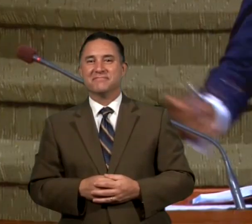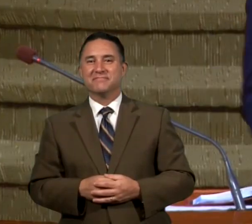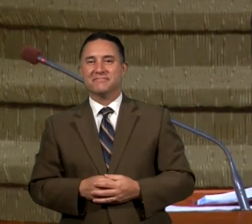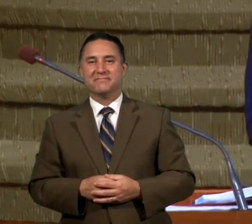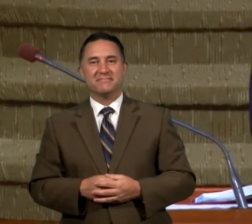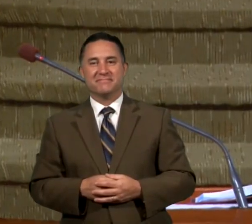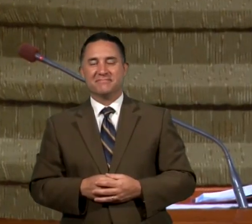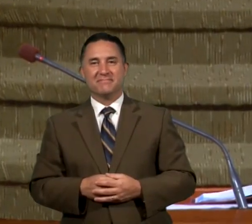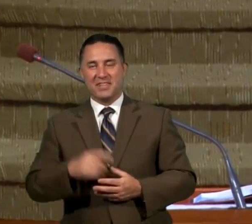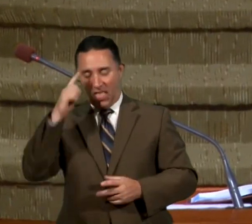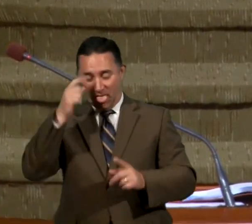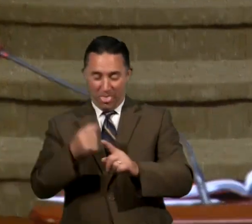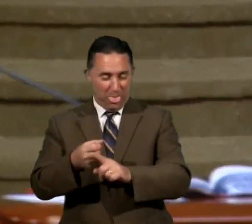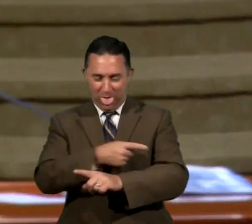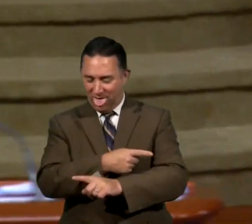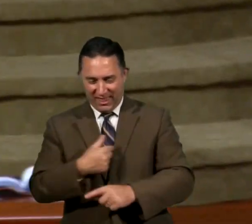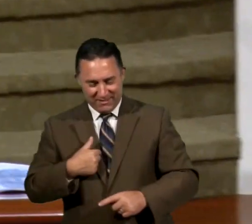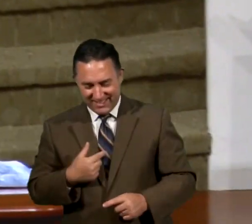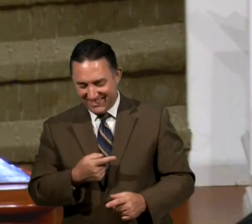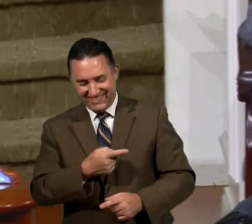You got me off track here, Sister Coast.